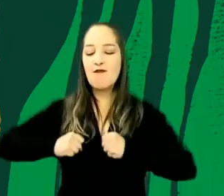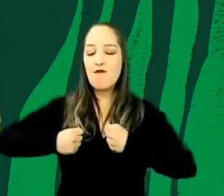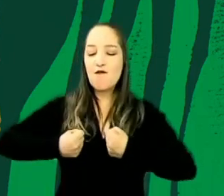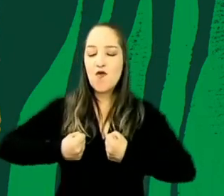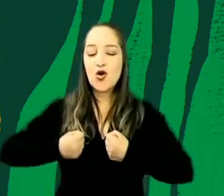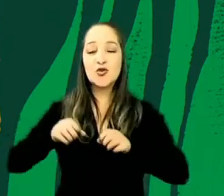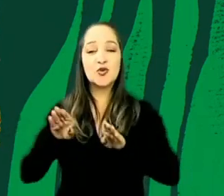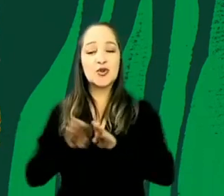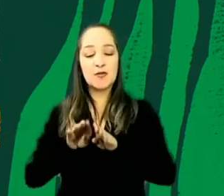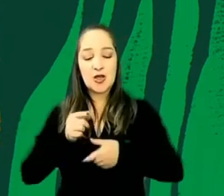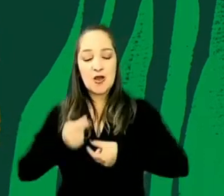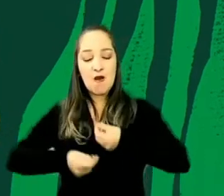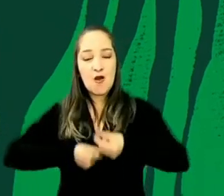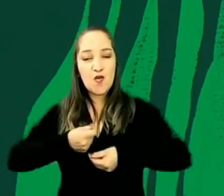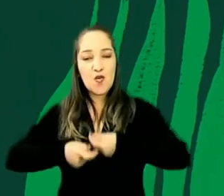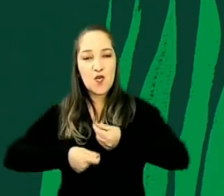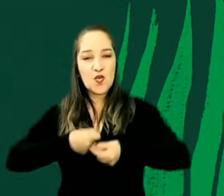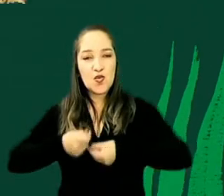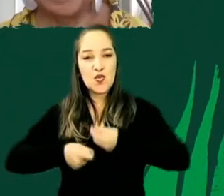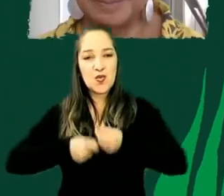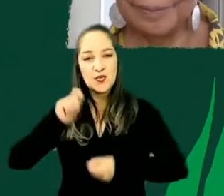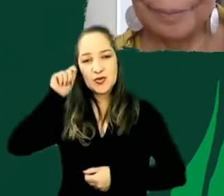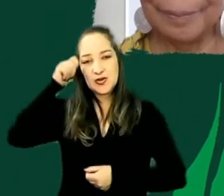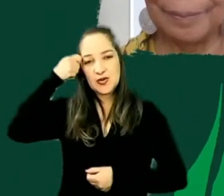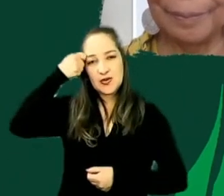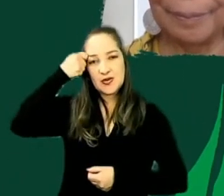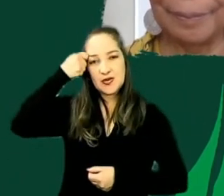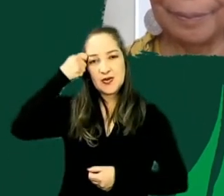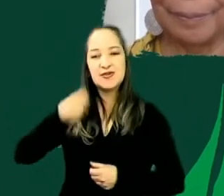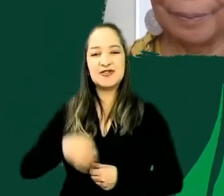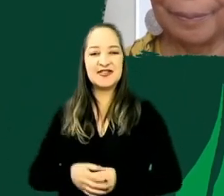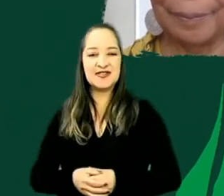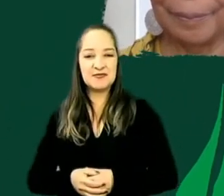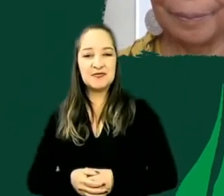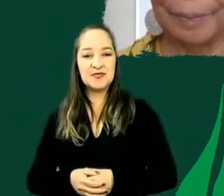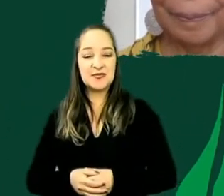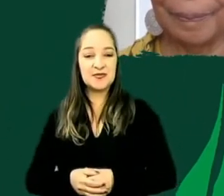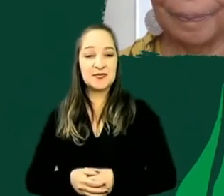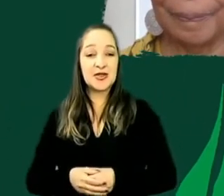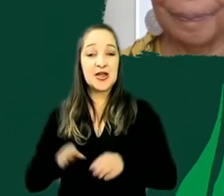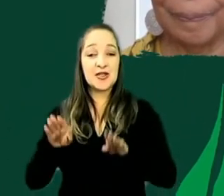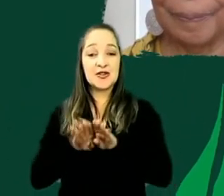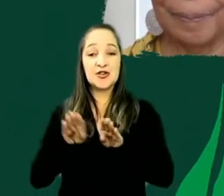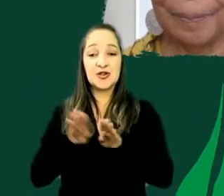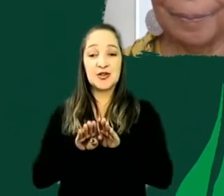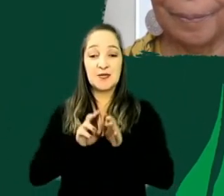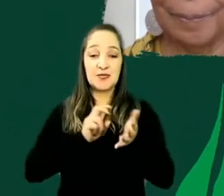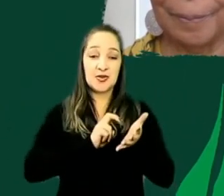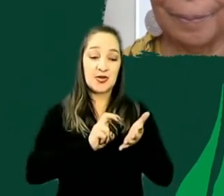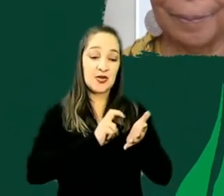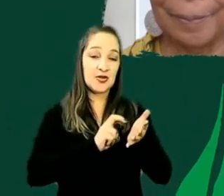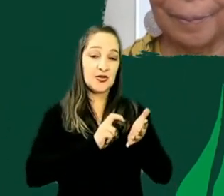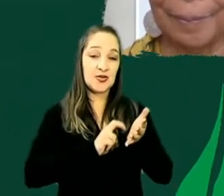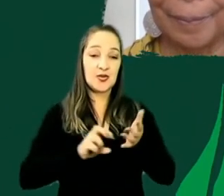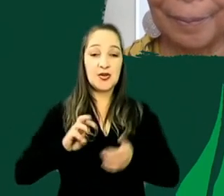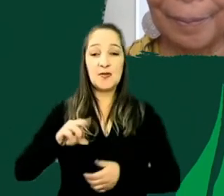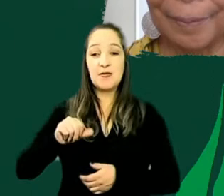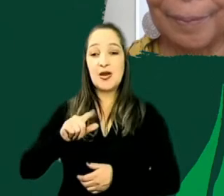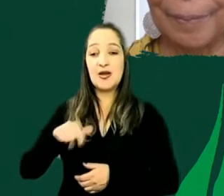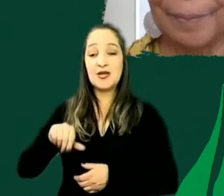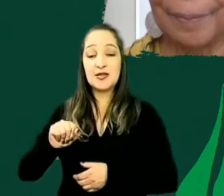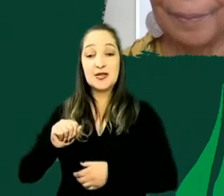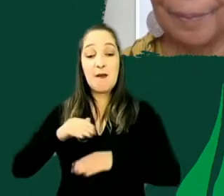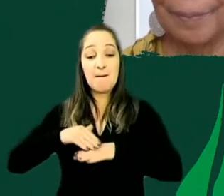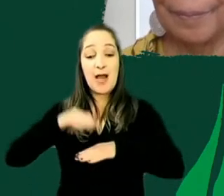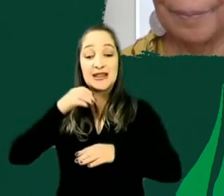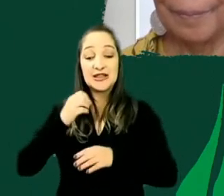struggle and this Black savings. And at the same time, the Maza publishing house